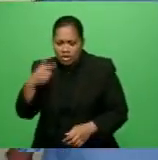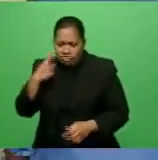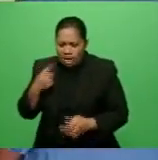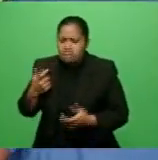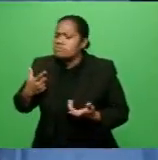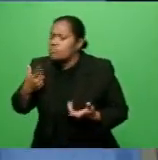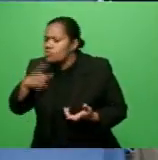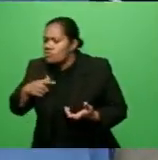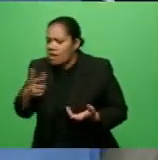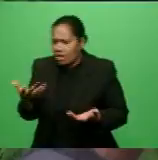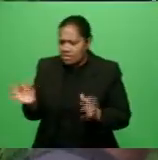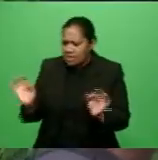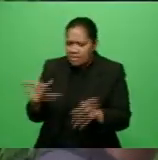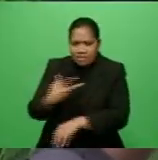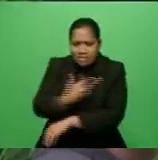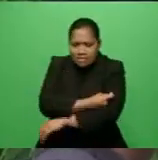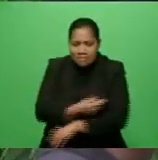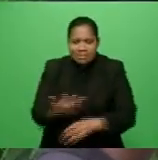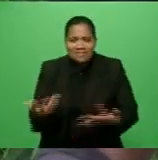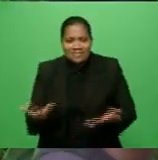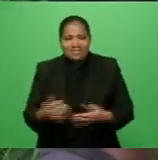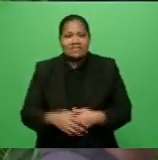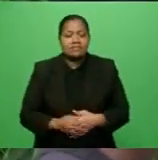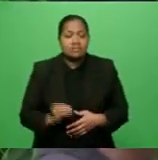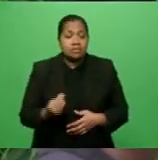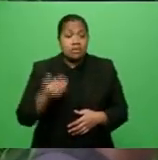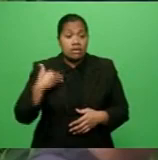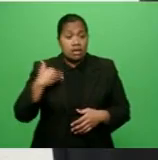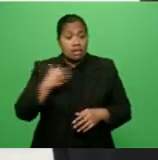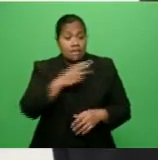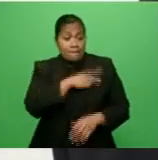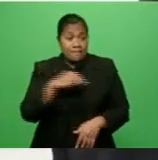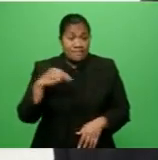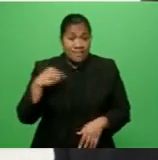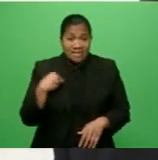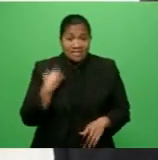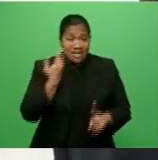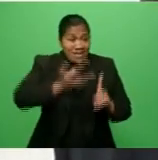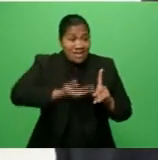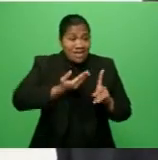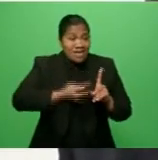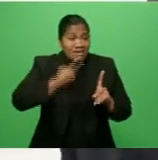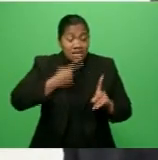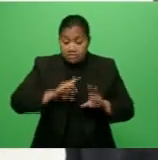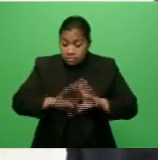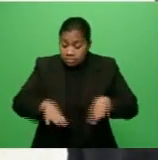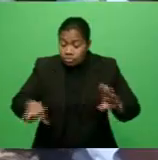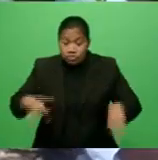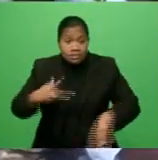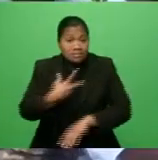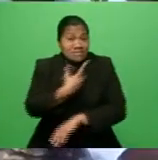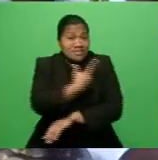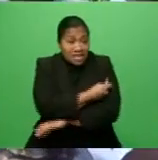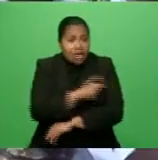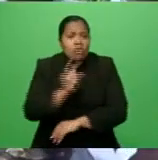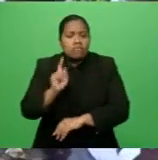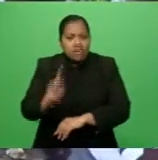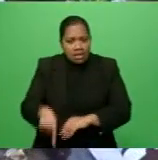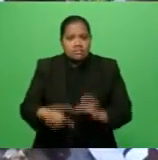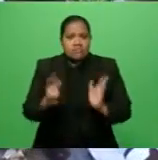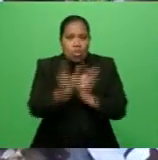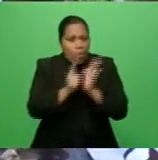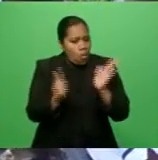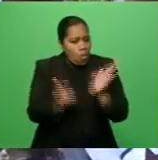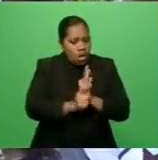reasons why they haven't had their vaccine. Health Minister Dr. Ifaremi Wanganembete says getting children immunized is part of the law. These vaccines